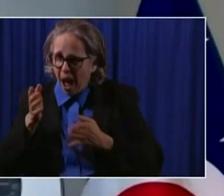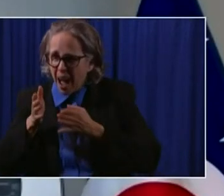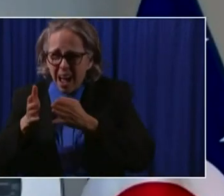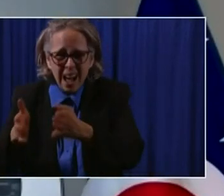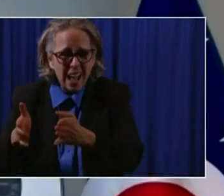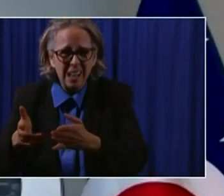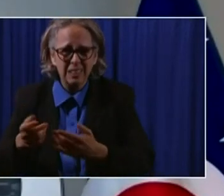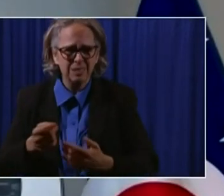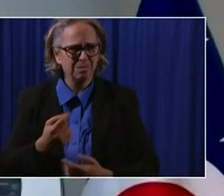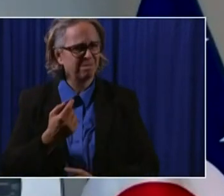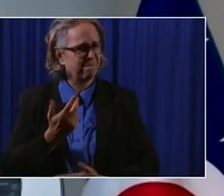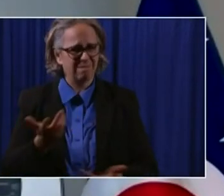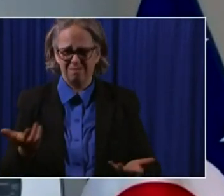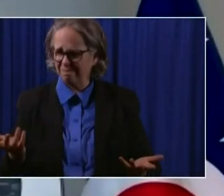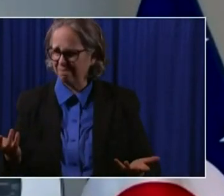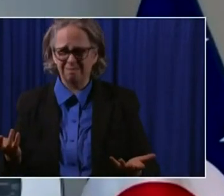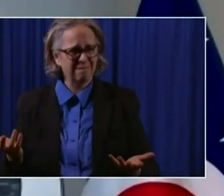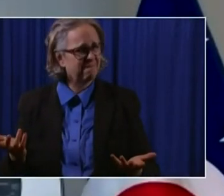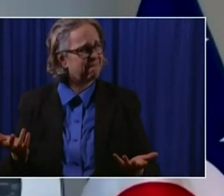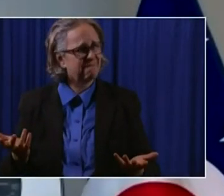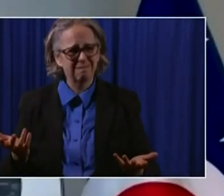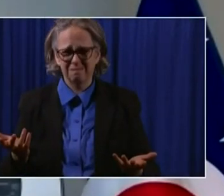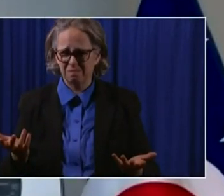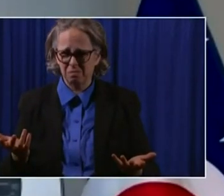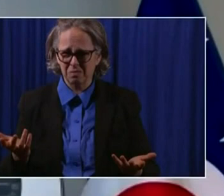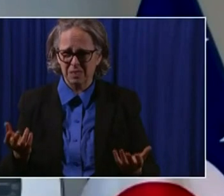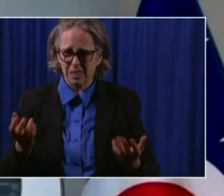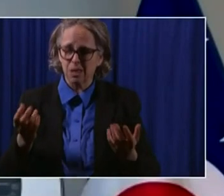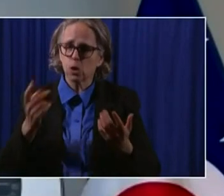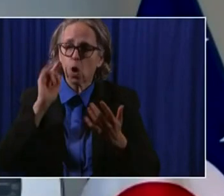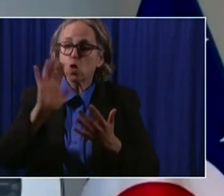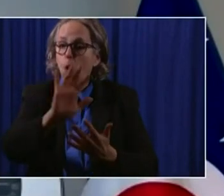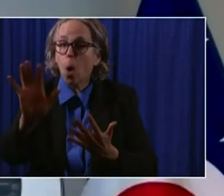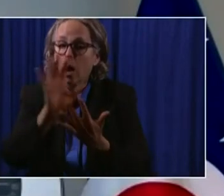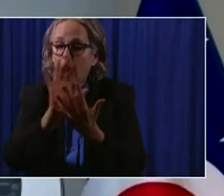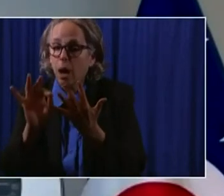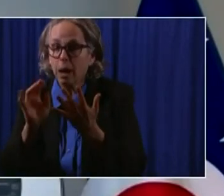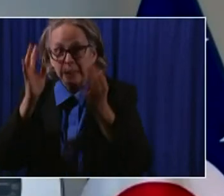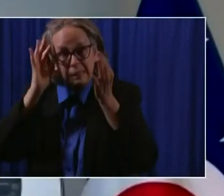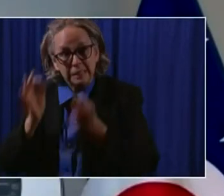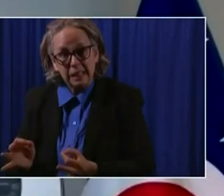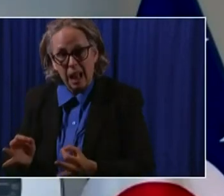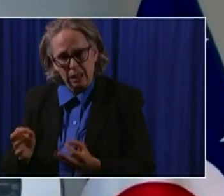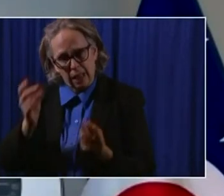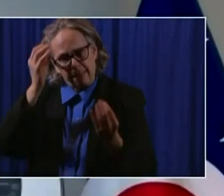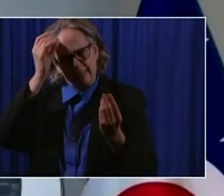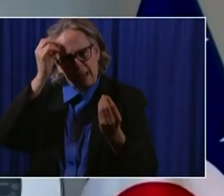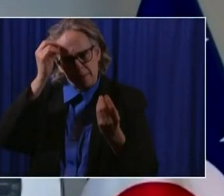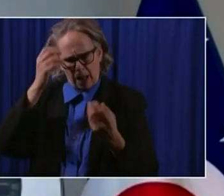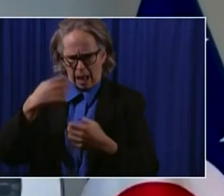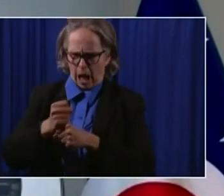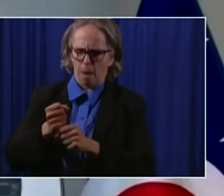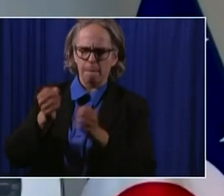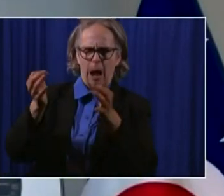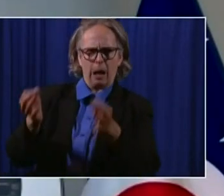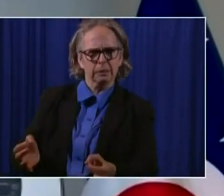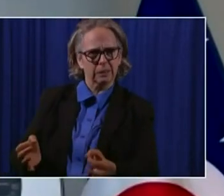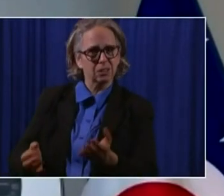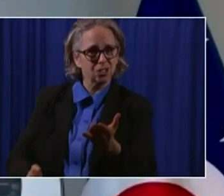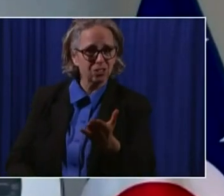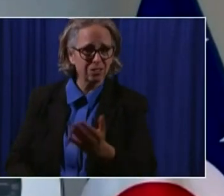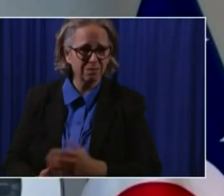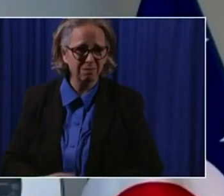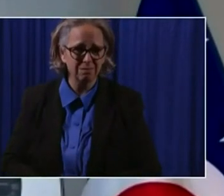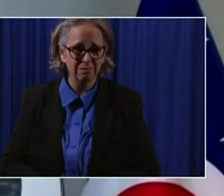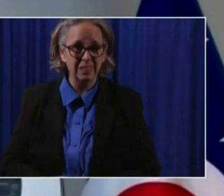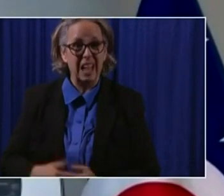alternatives are important in any of that decision making. And as Dr. Borchers and the governor pointed out, you know,